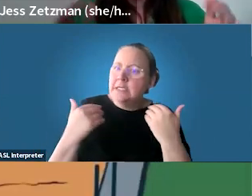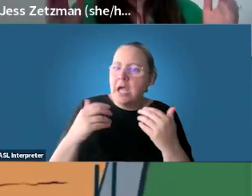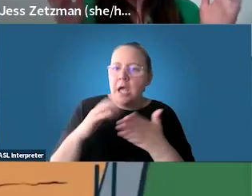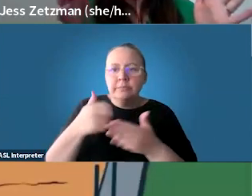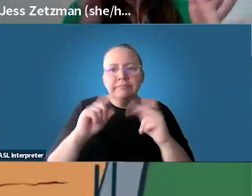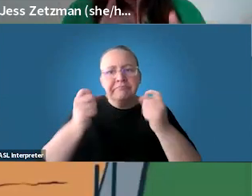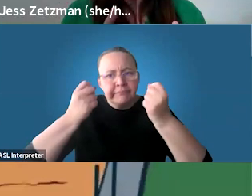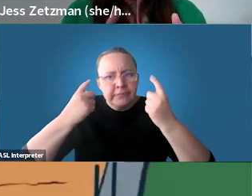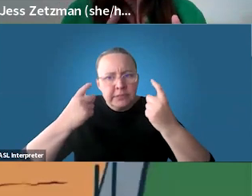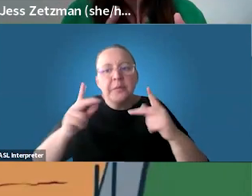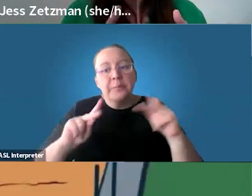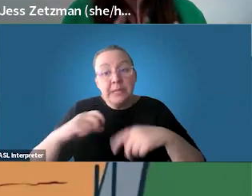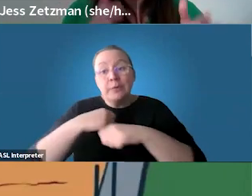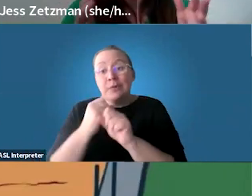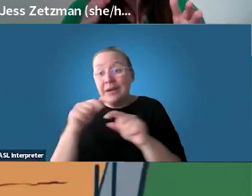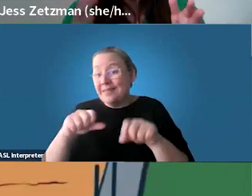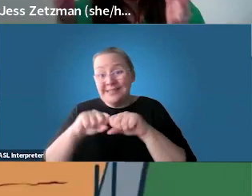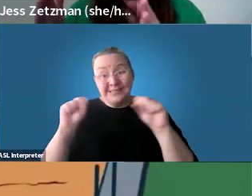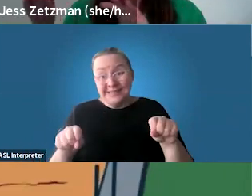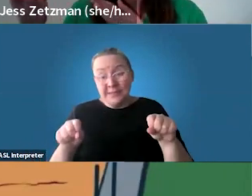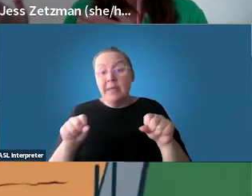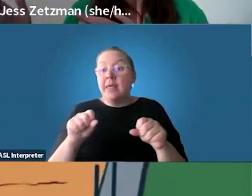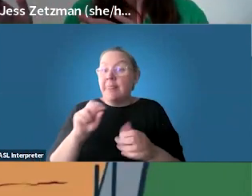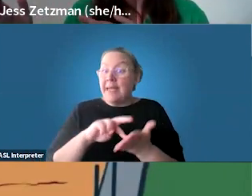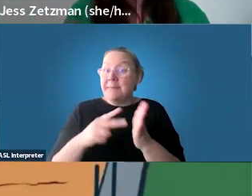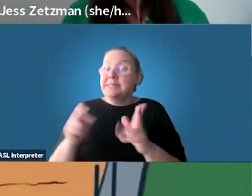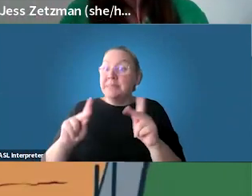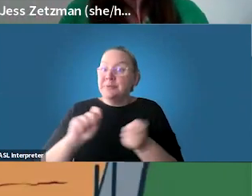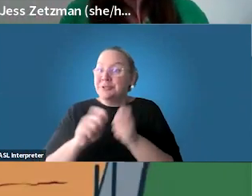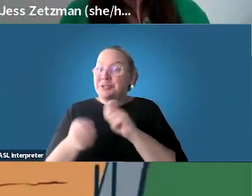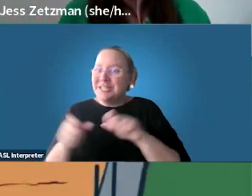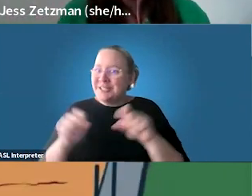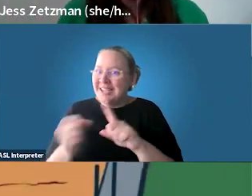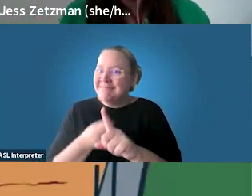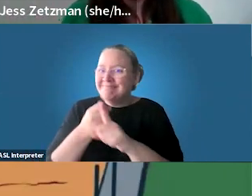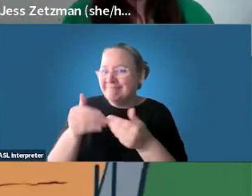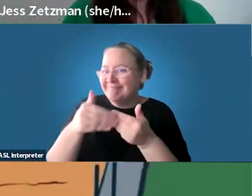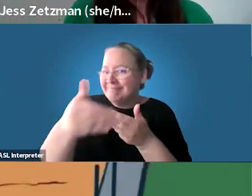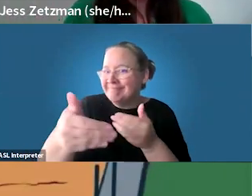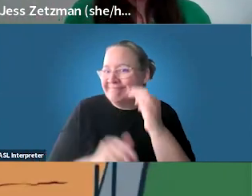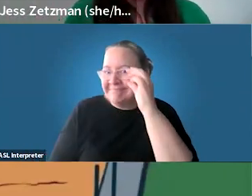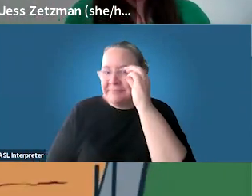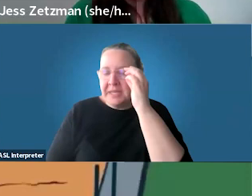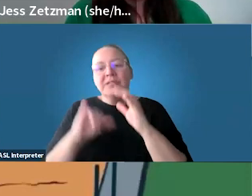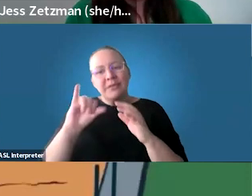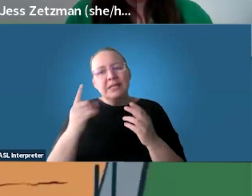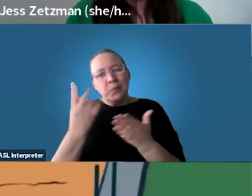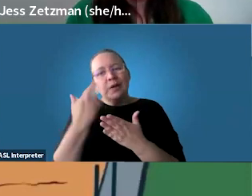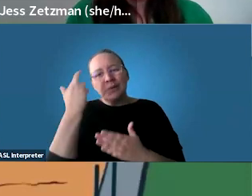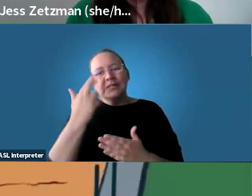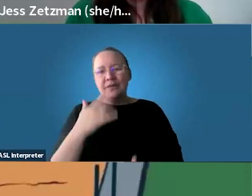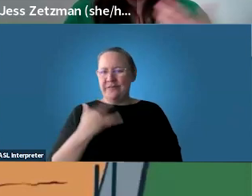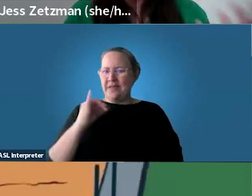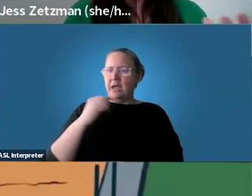understand that people created this system and therefore people can change it. And so that's one of the reasons that we feel